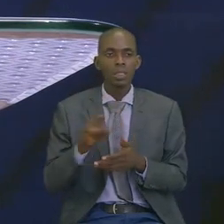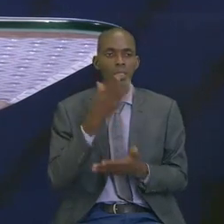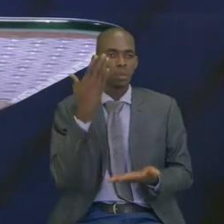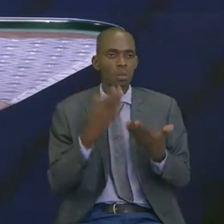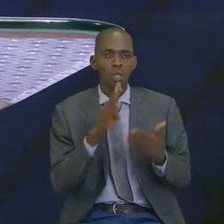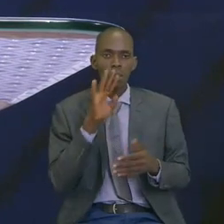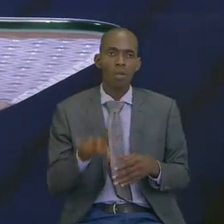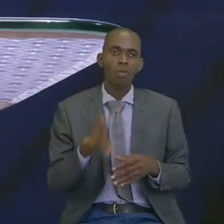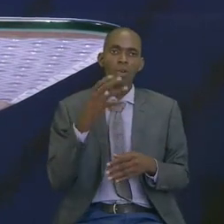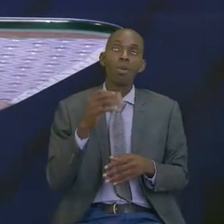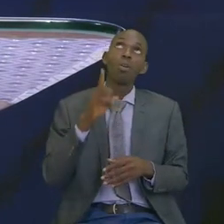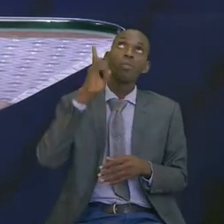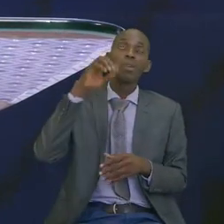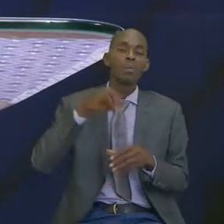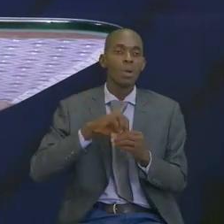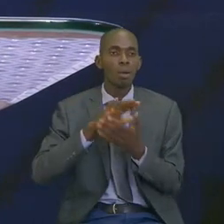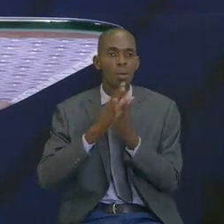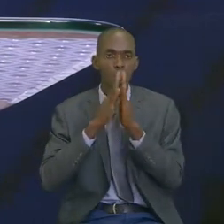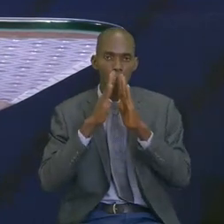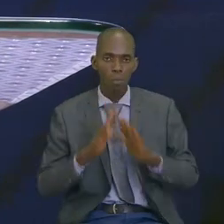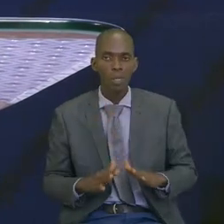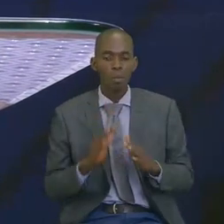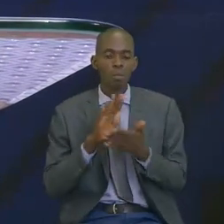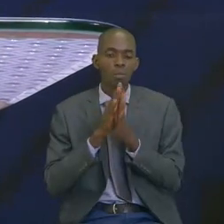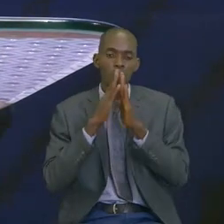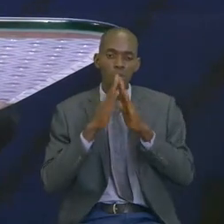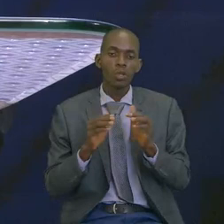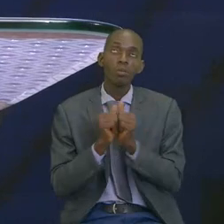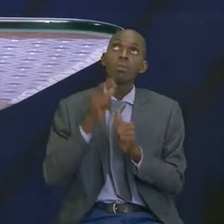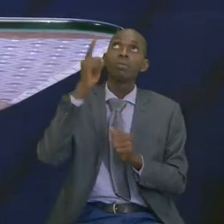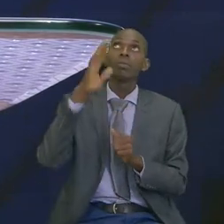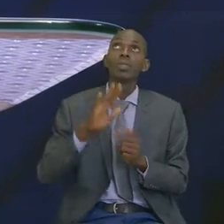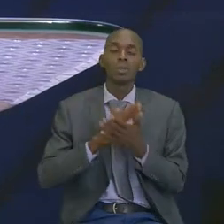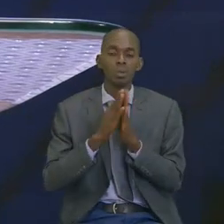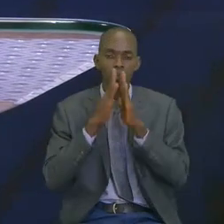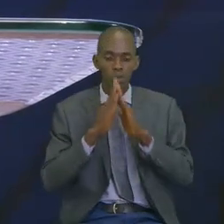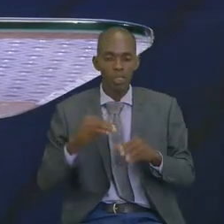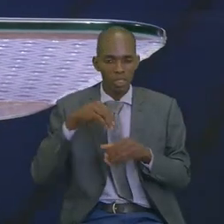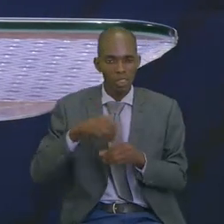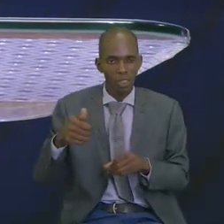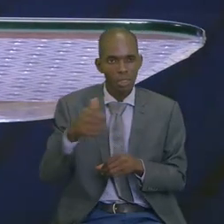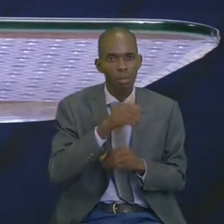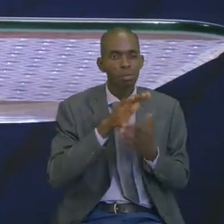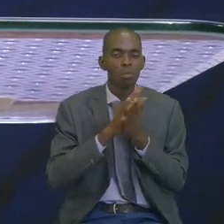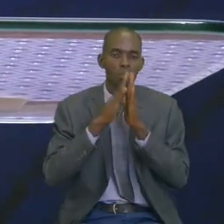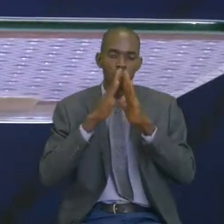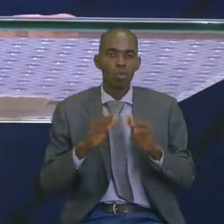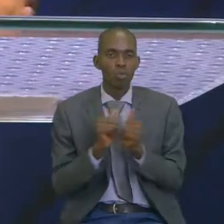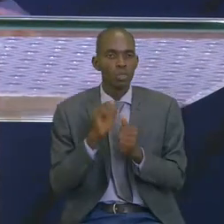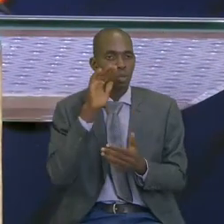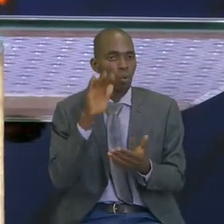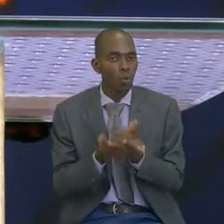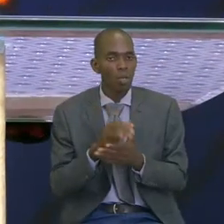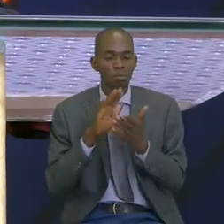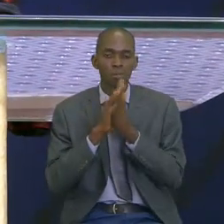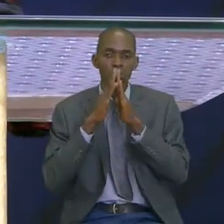of him in peace, peace with God, peace within yourselves, peace with your wife, peace